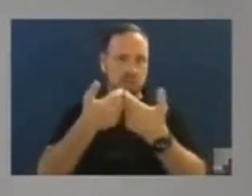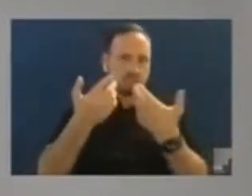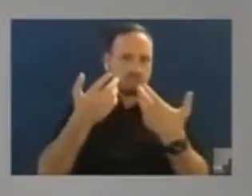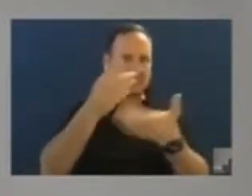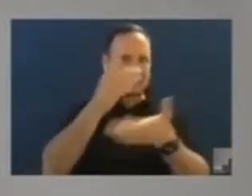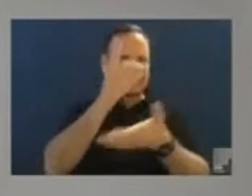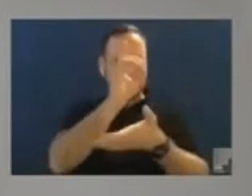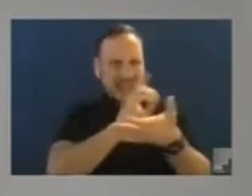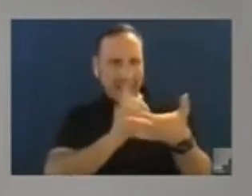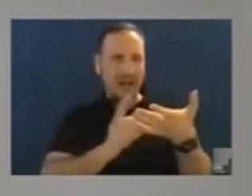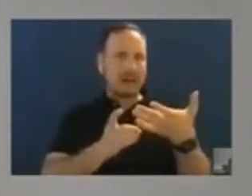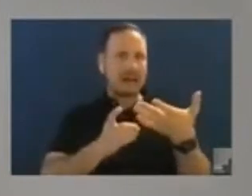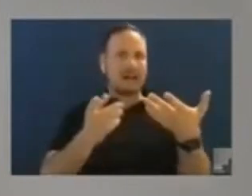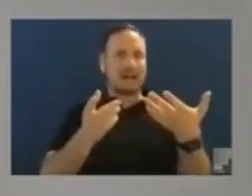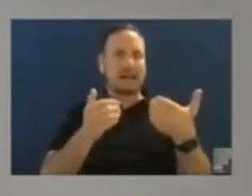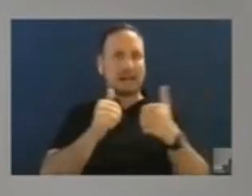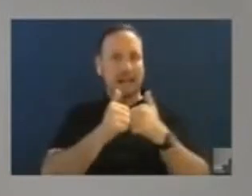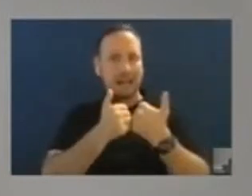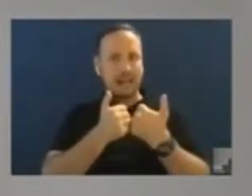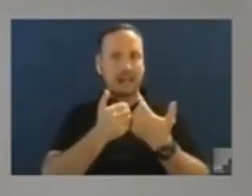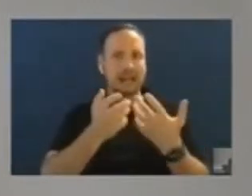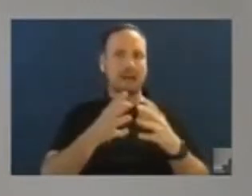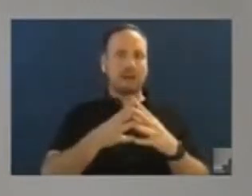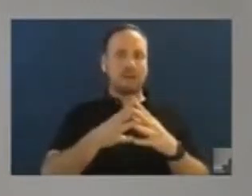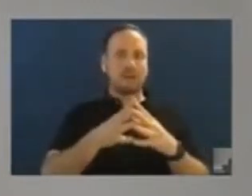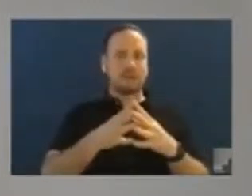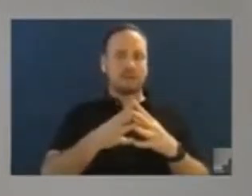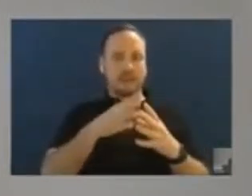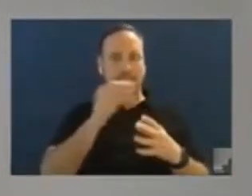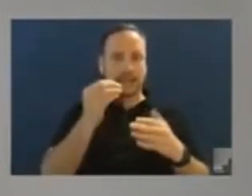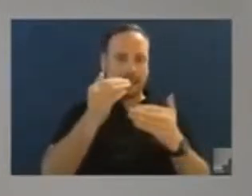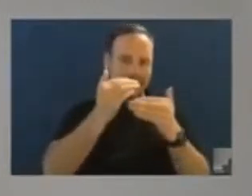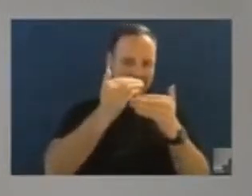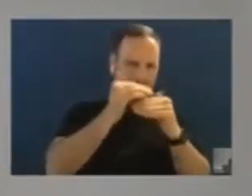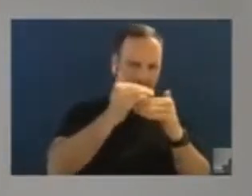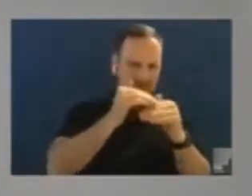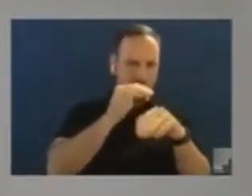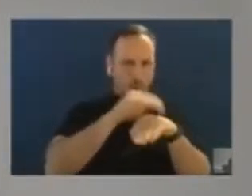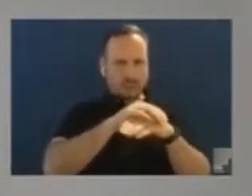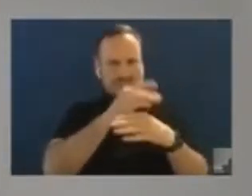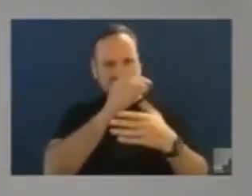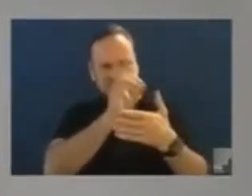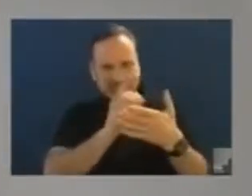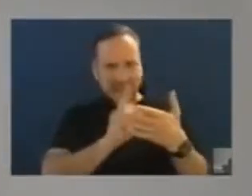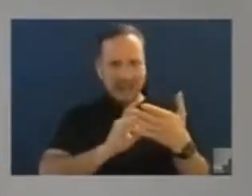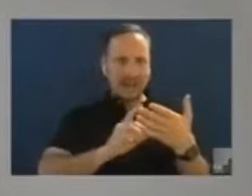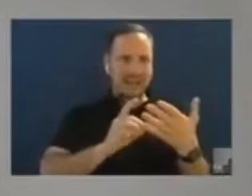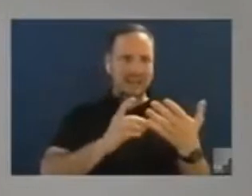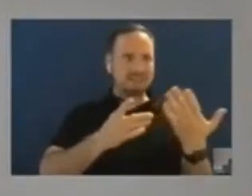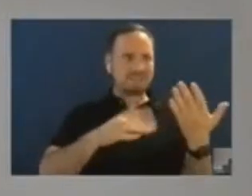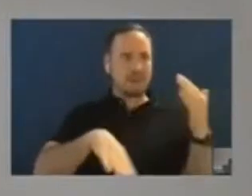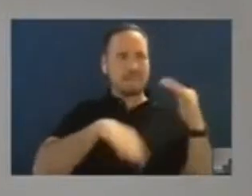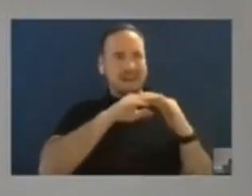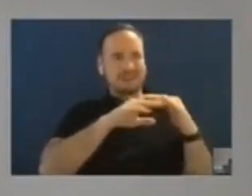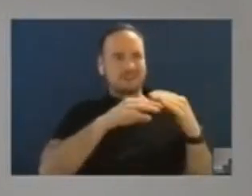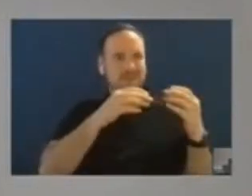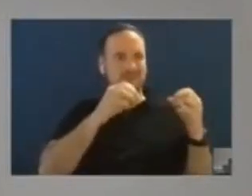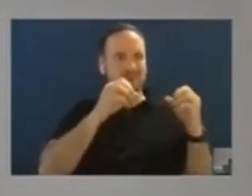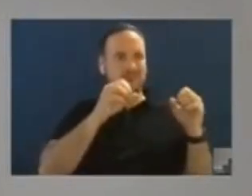and a limitation issue, if you will, on the design of the school, the